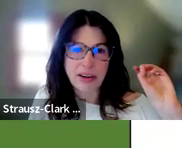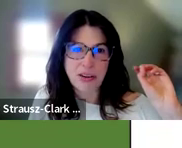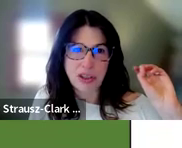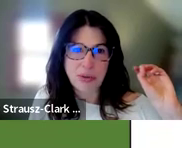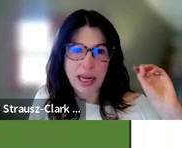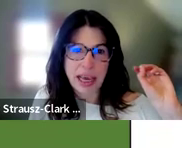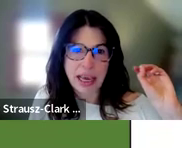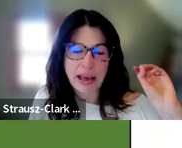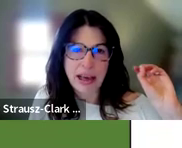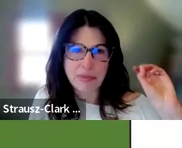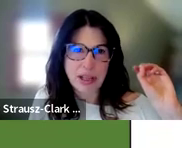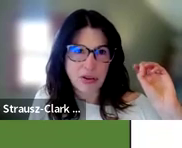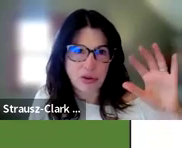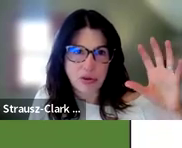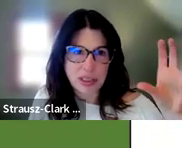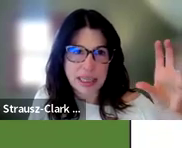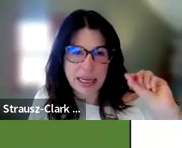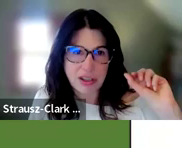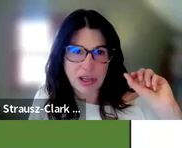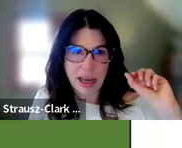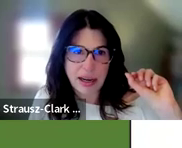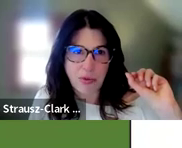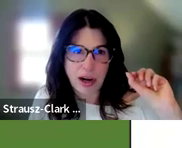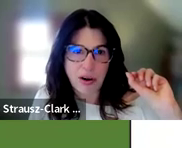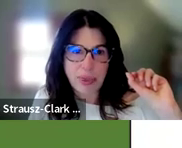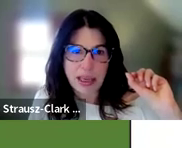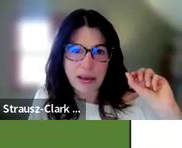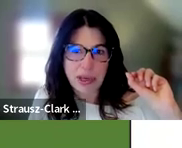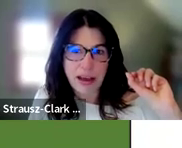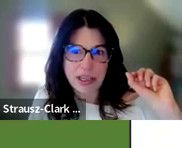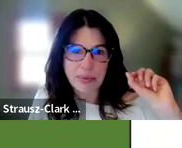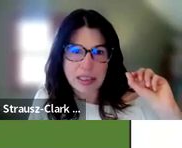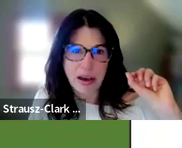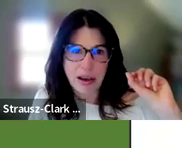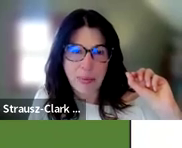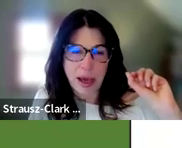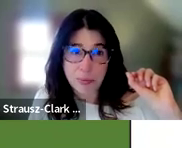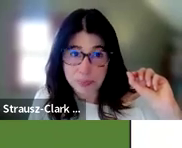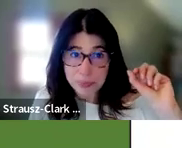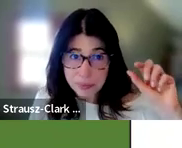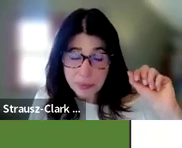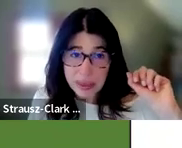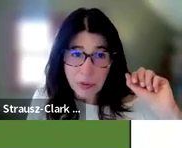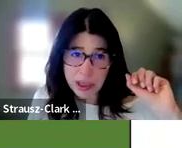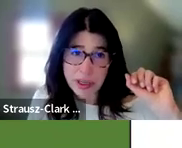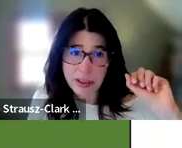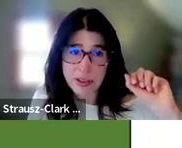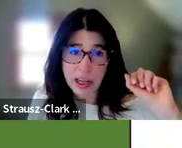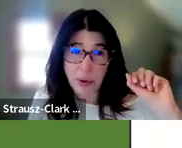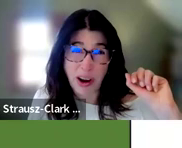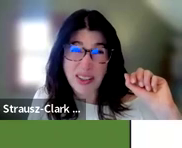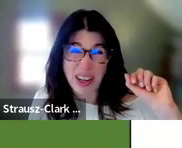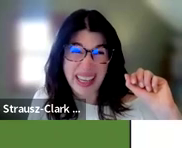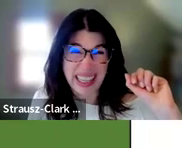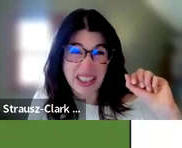updates and Q&A. So that's our usual standing agenda item where we have time to talk about what you saw in the